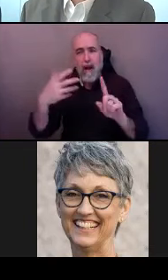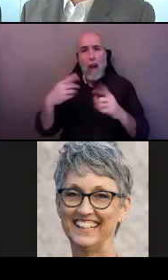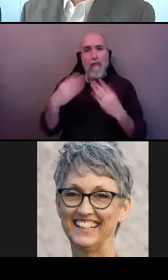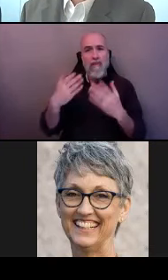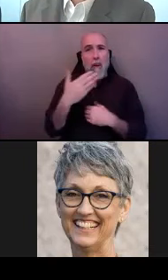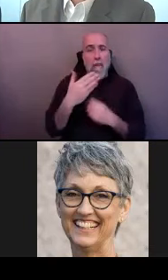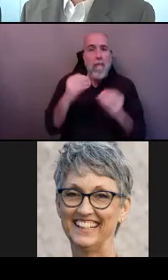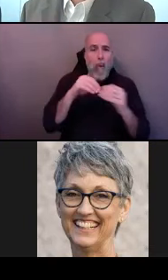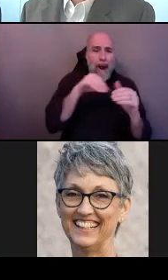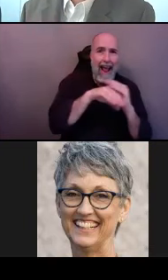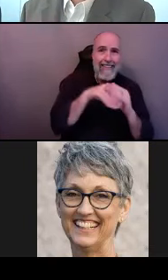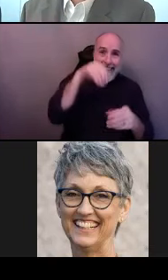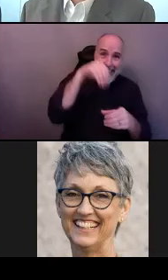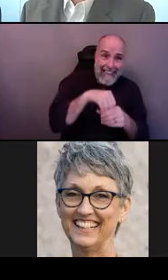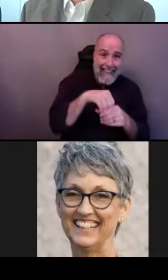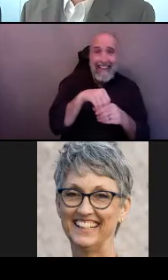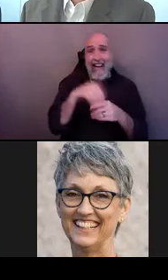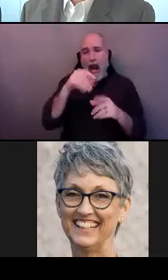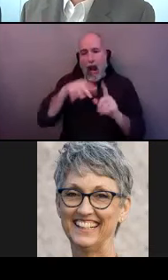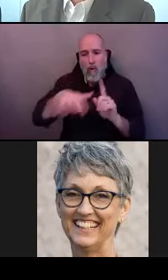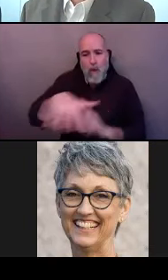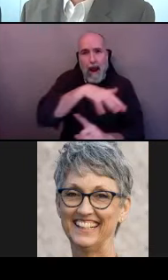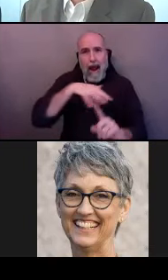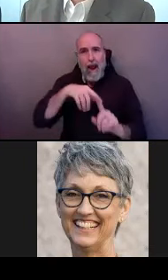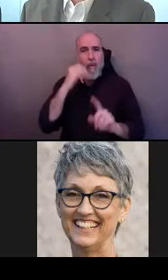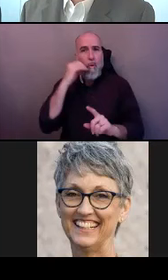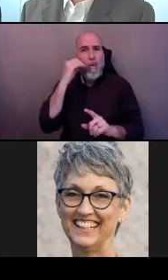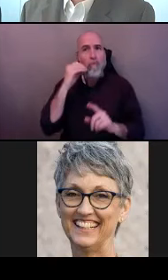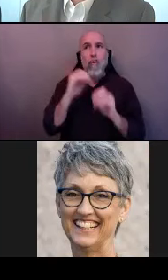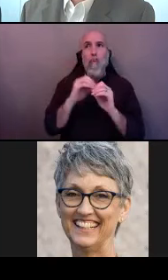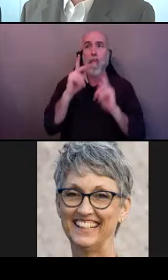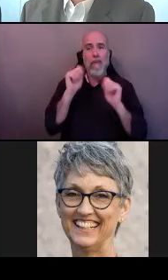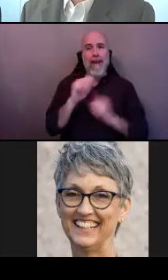and around a home so that more people can age in place.